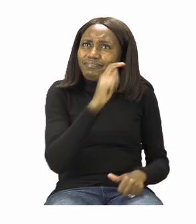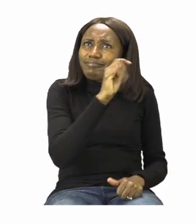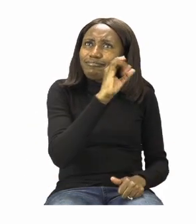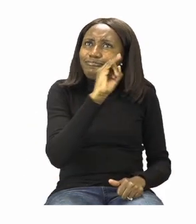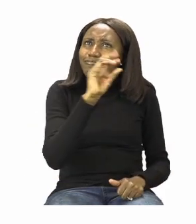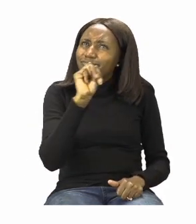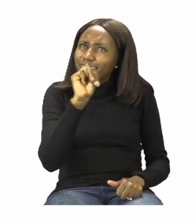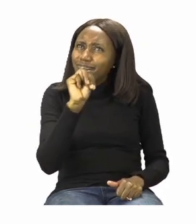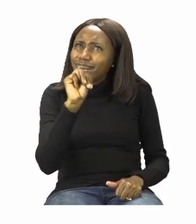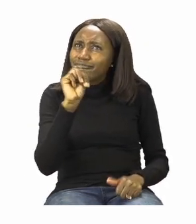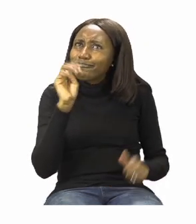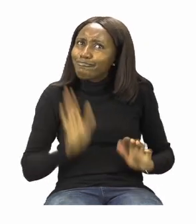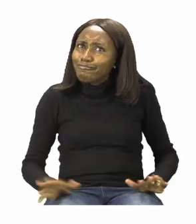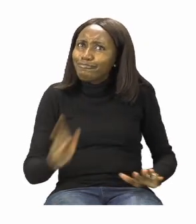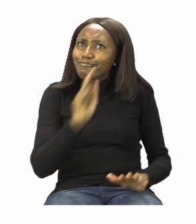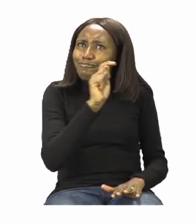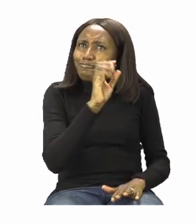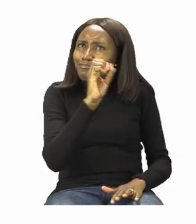Tori.